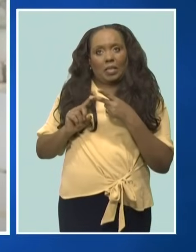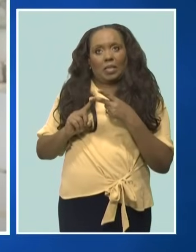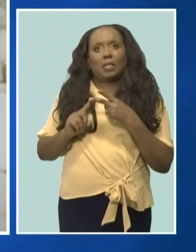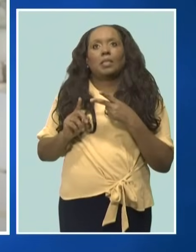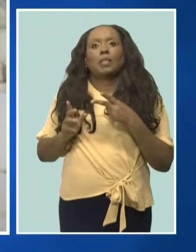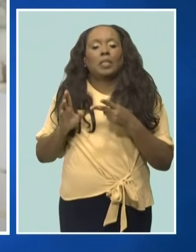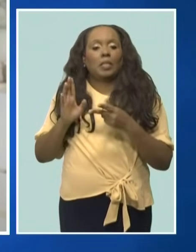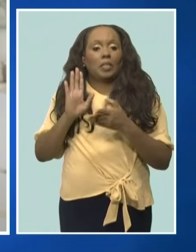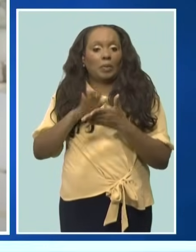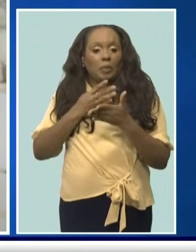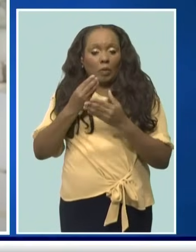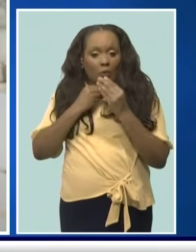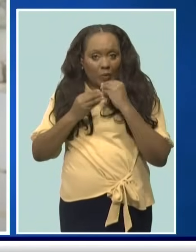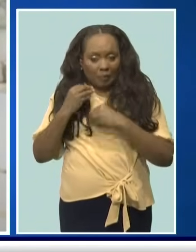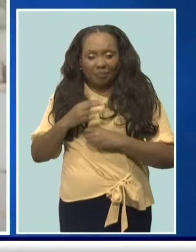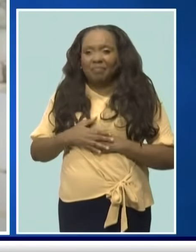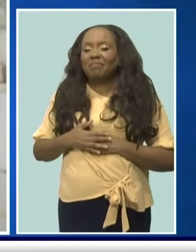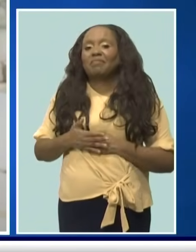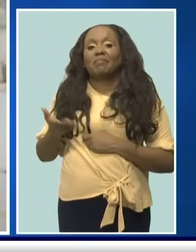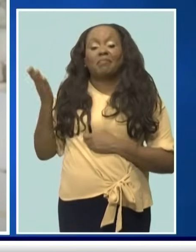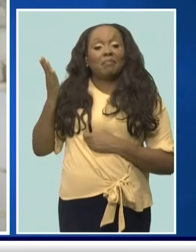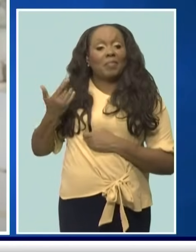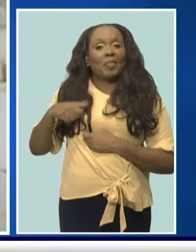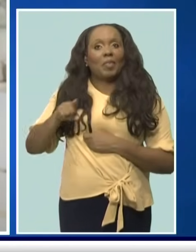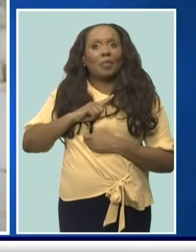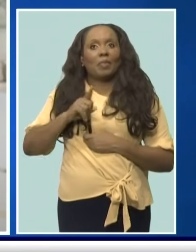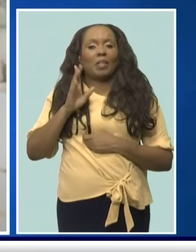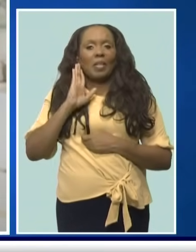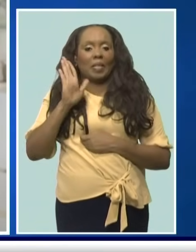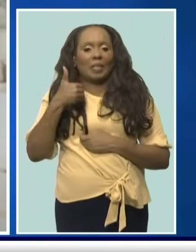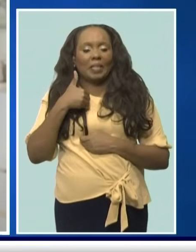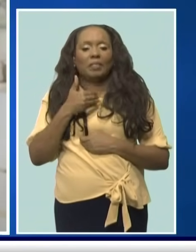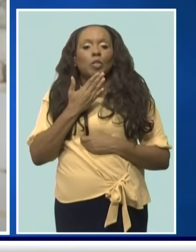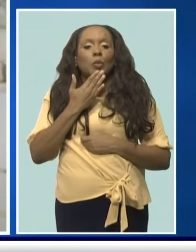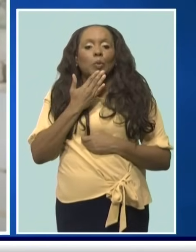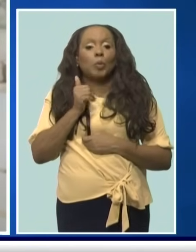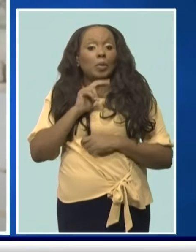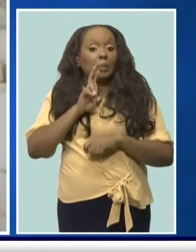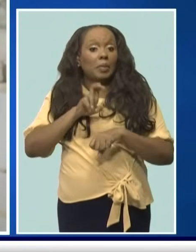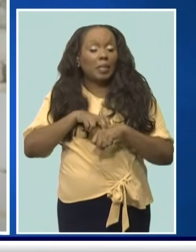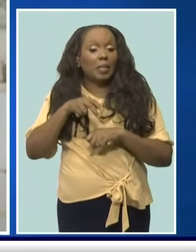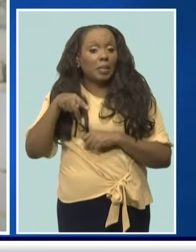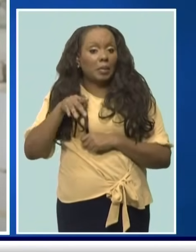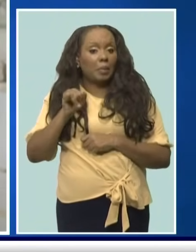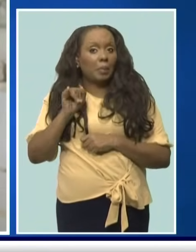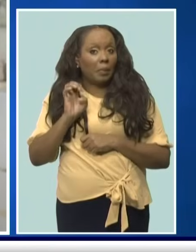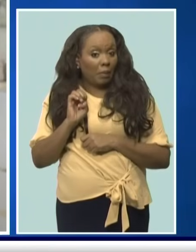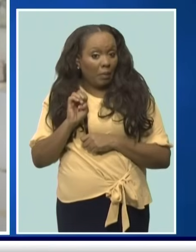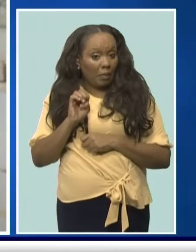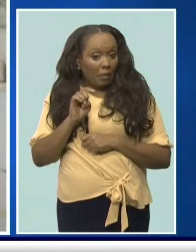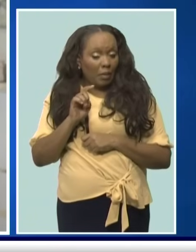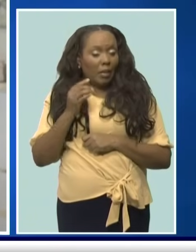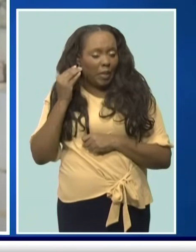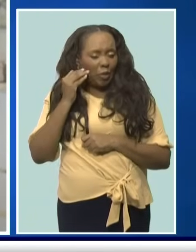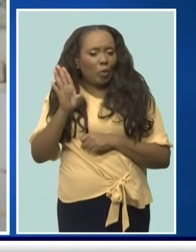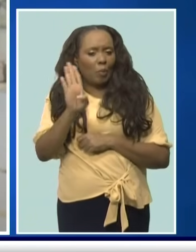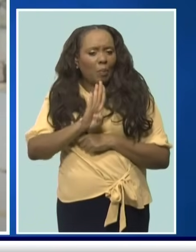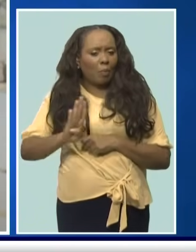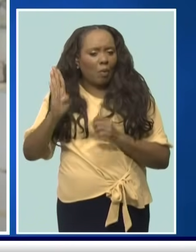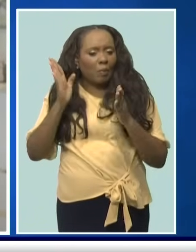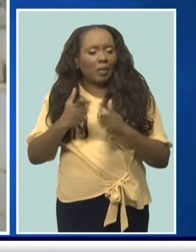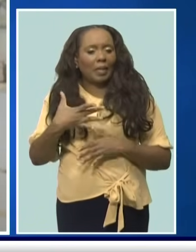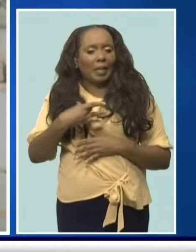actual special dishes this year, we are basically going to take the sweet potato pie that they just really love, and we are going to take